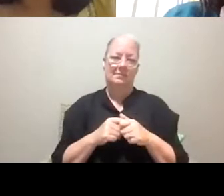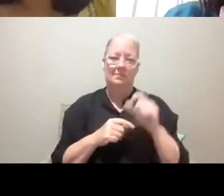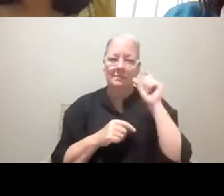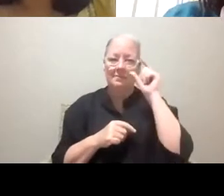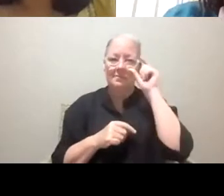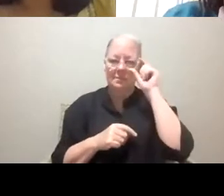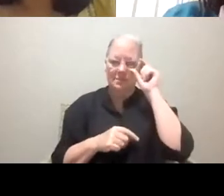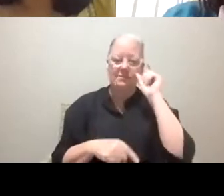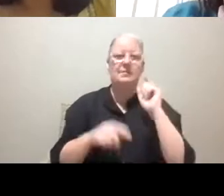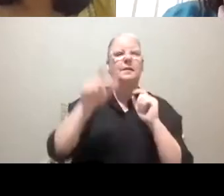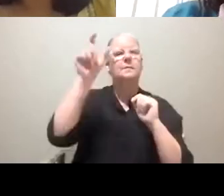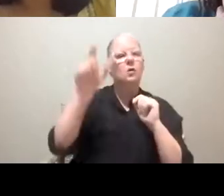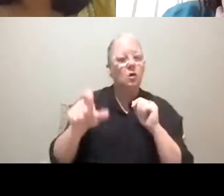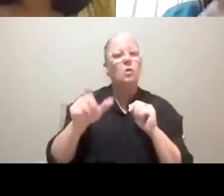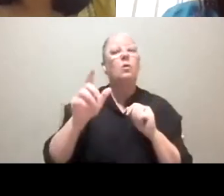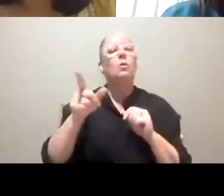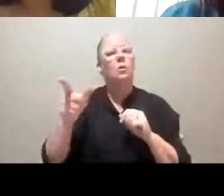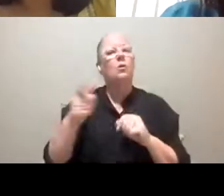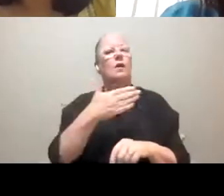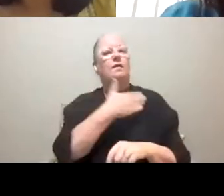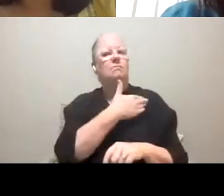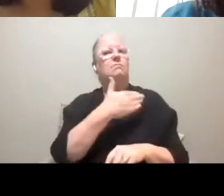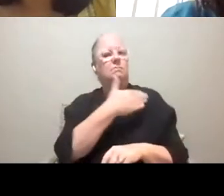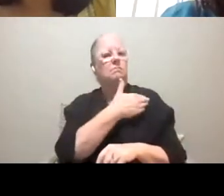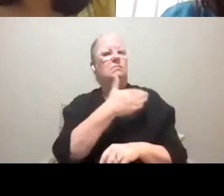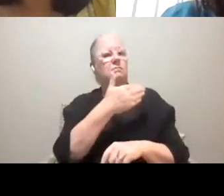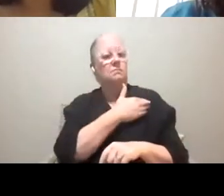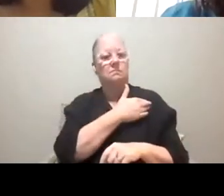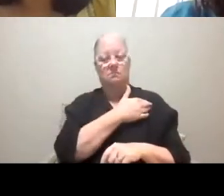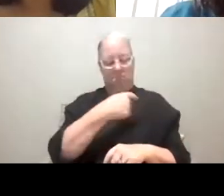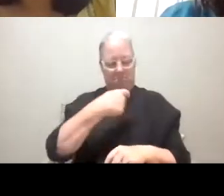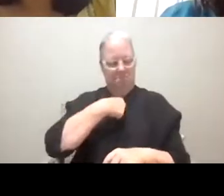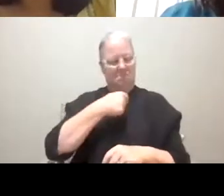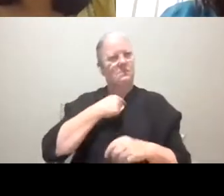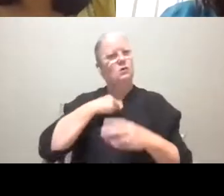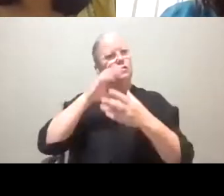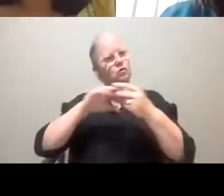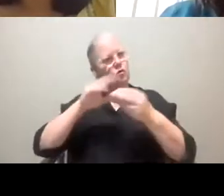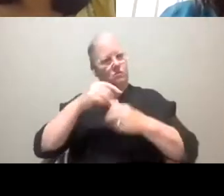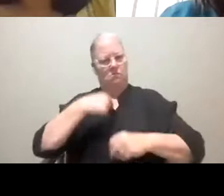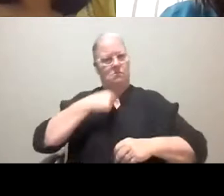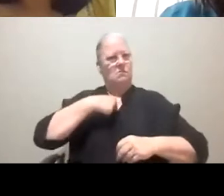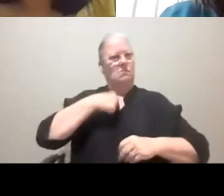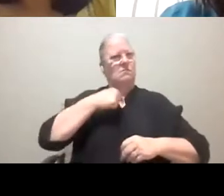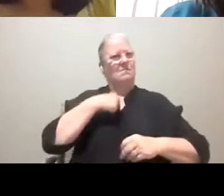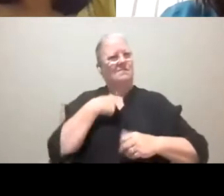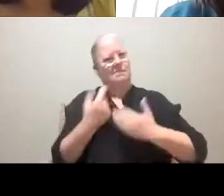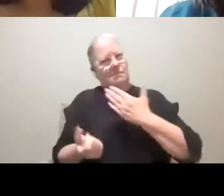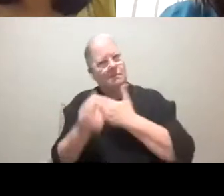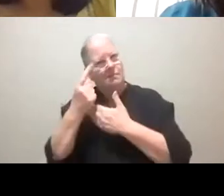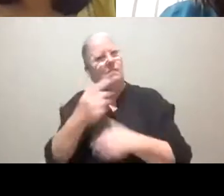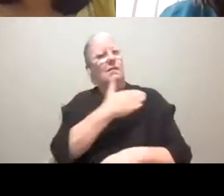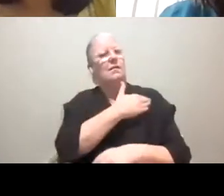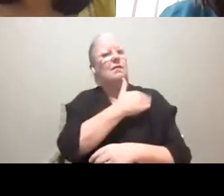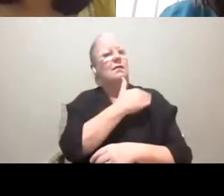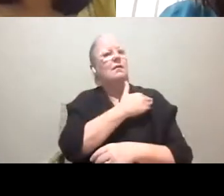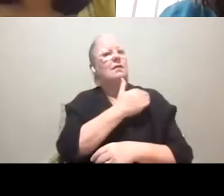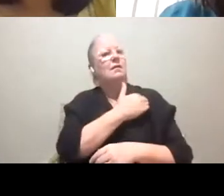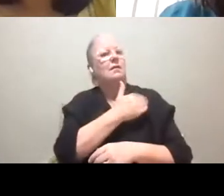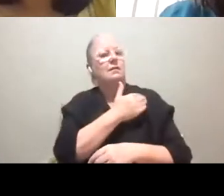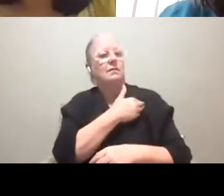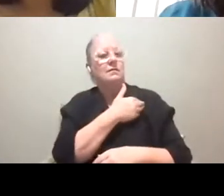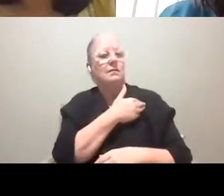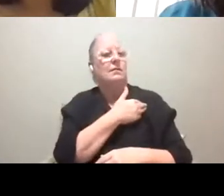will keep reminding you that my case, you have not responded in this case. So you see that they